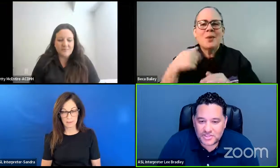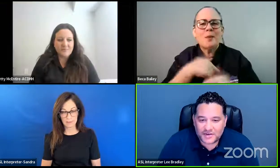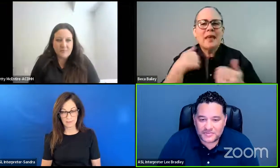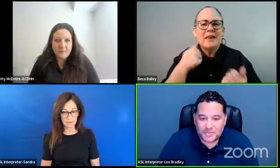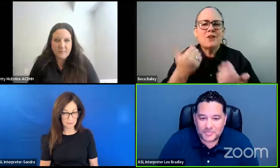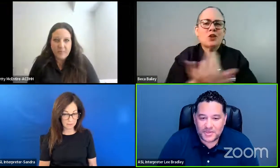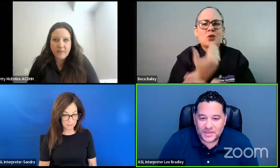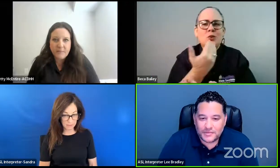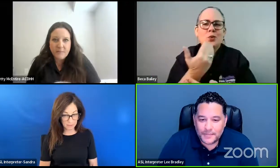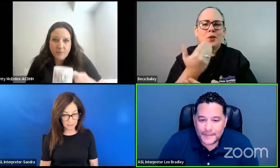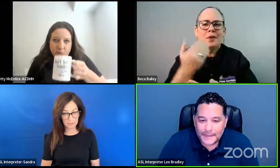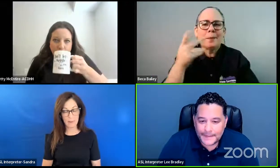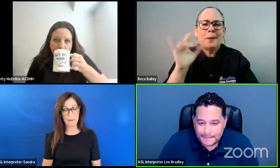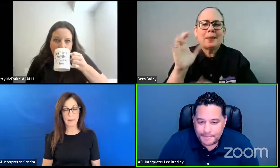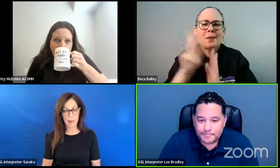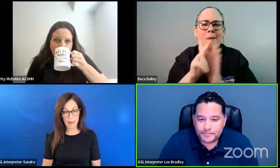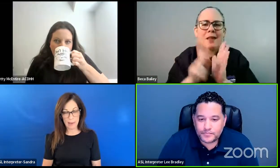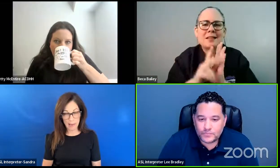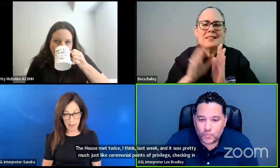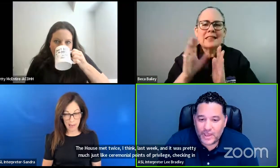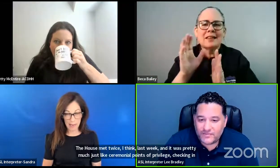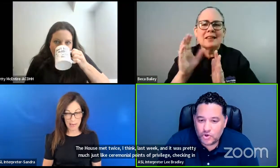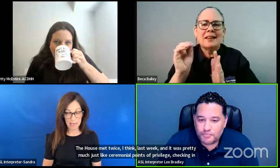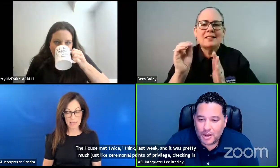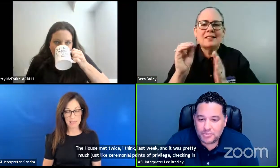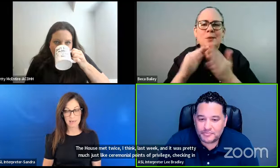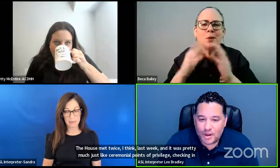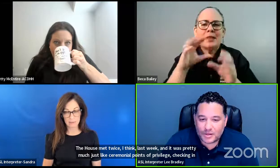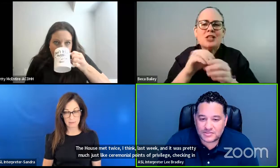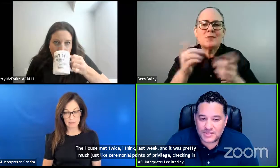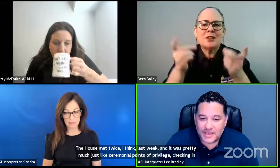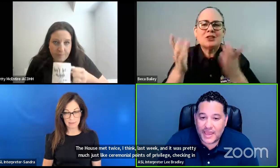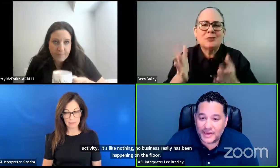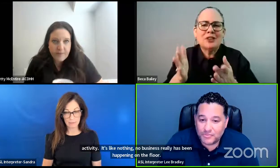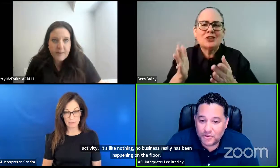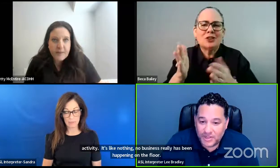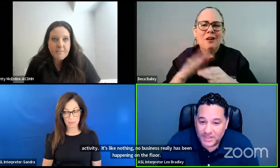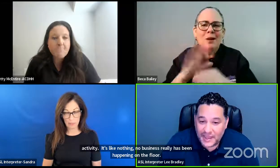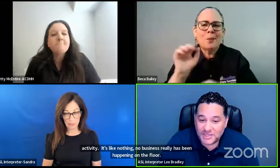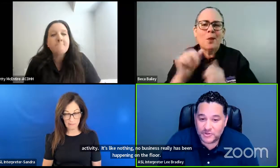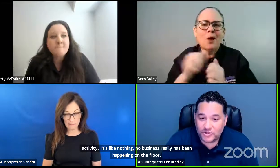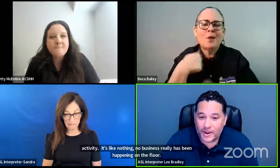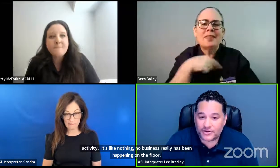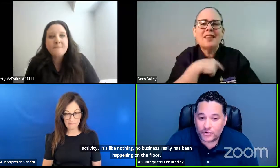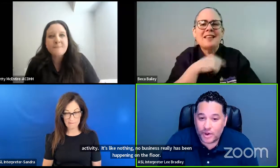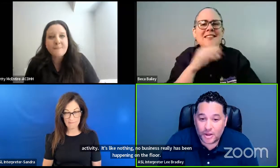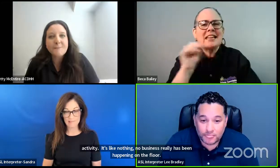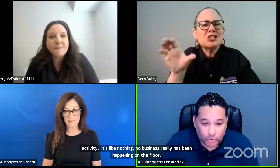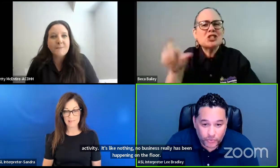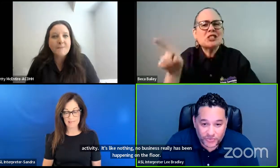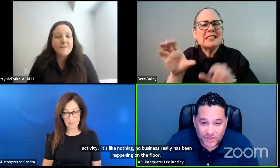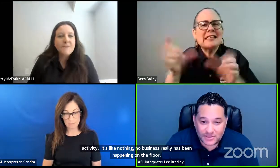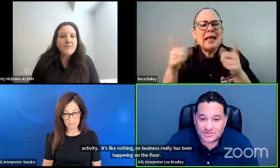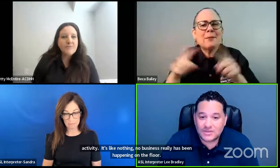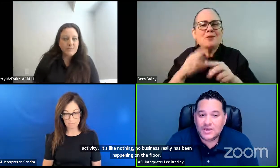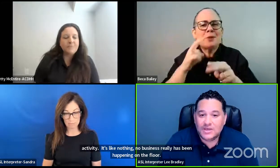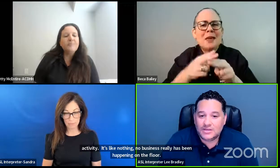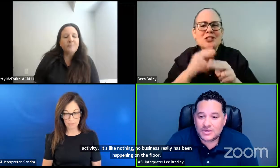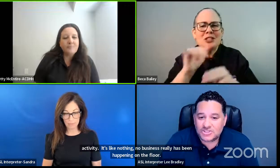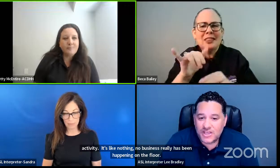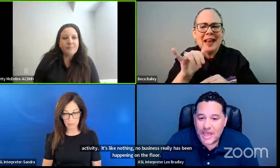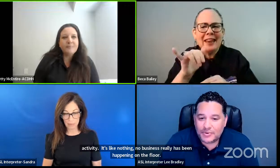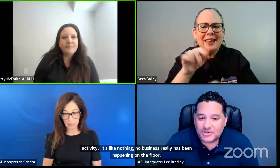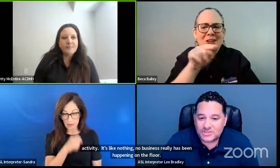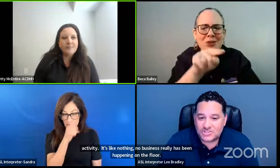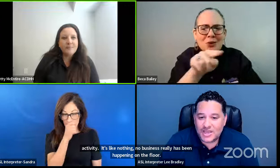I just thought of something. We have a new public policy and community engagement director on board with us. Mm-hmm.